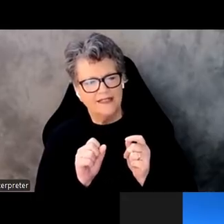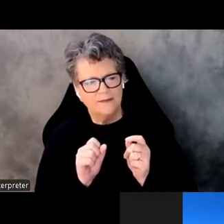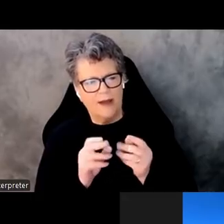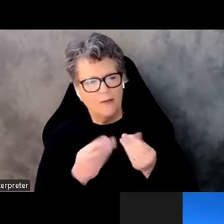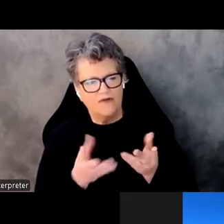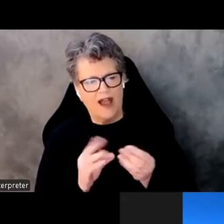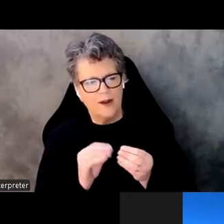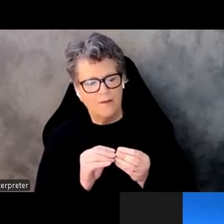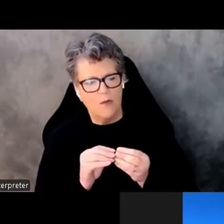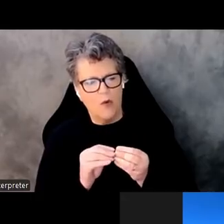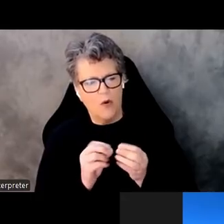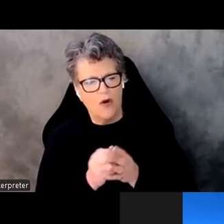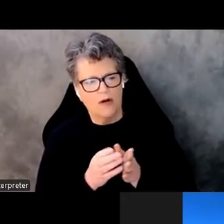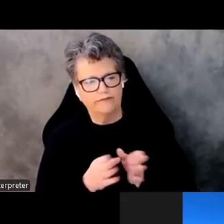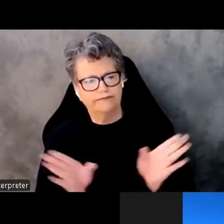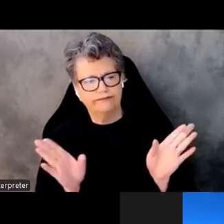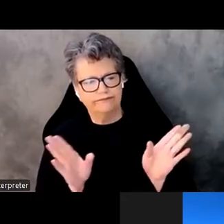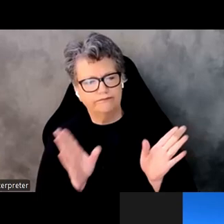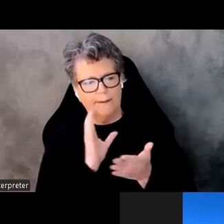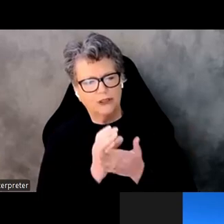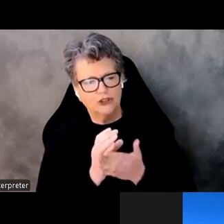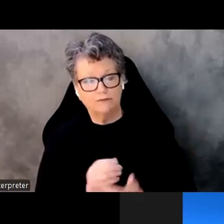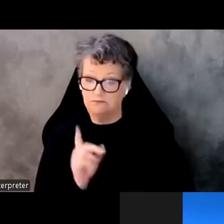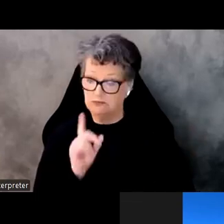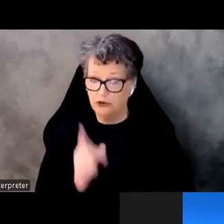more enterprise-wide picture. Sure.